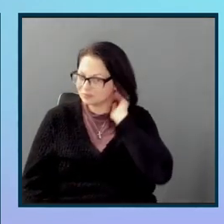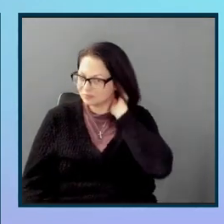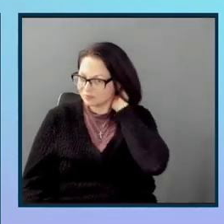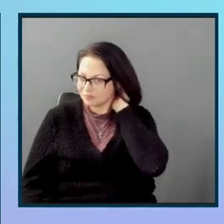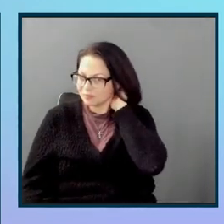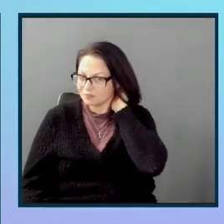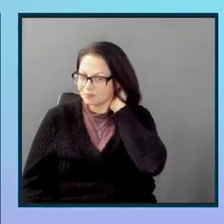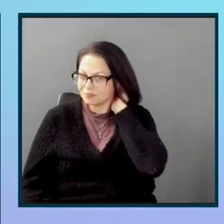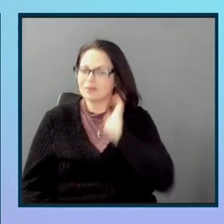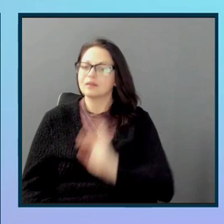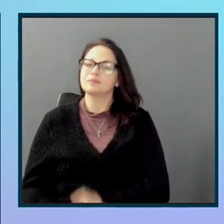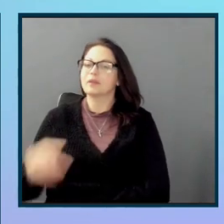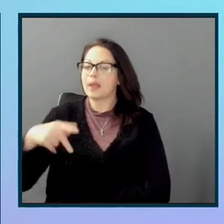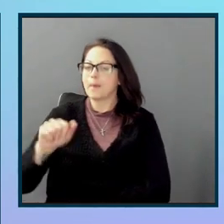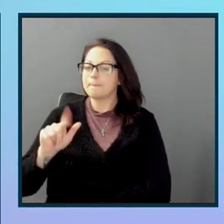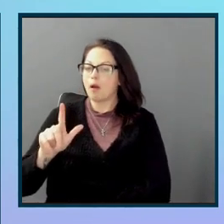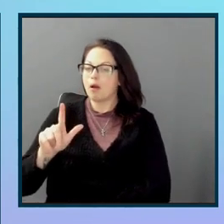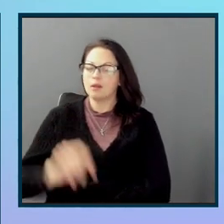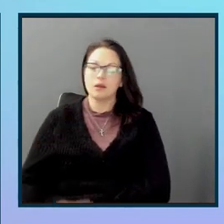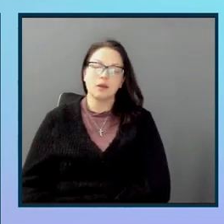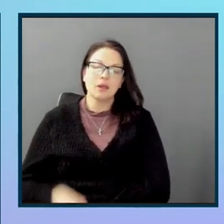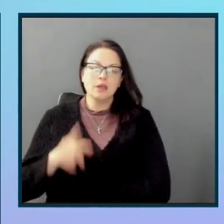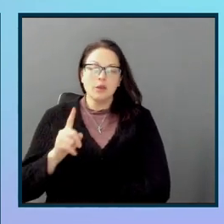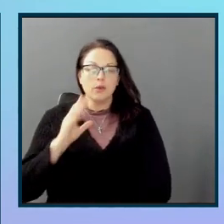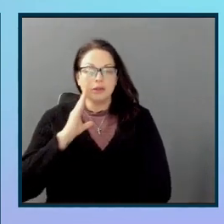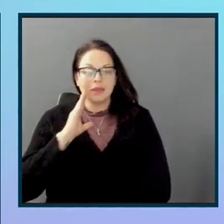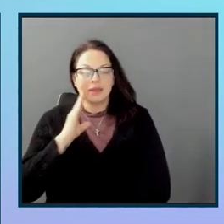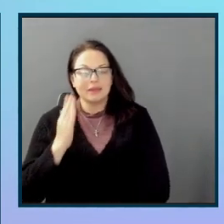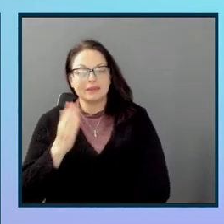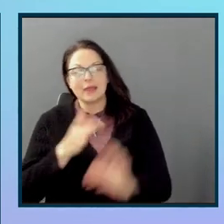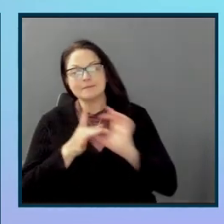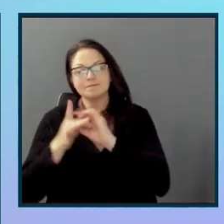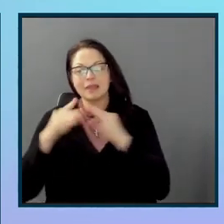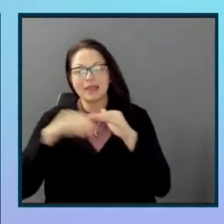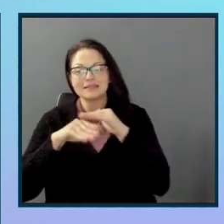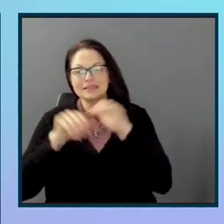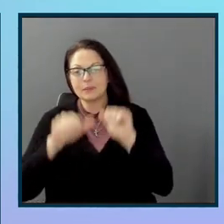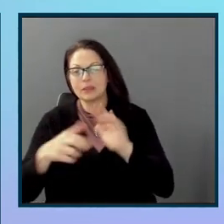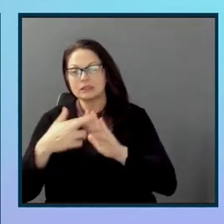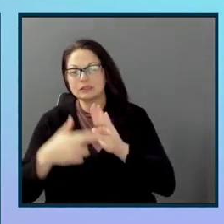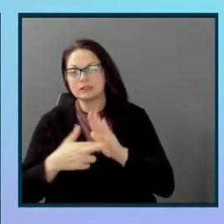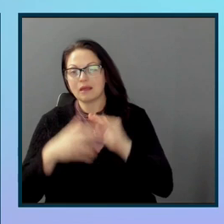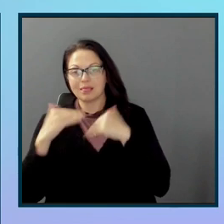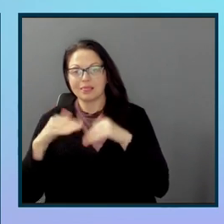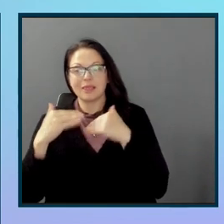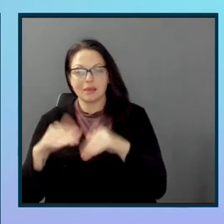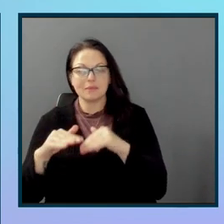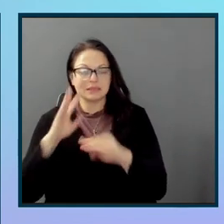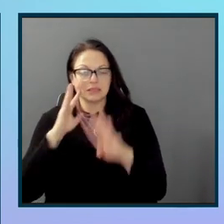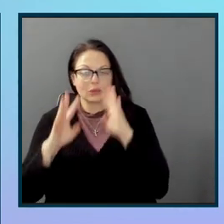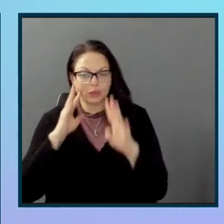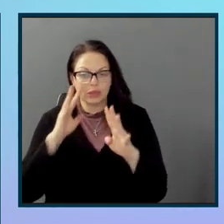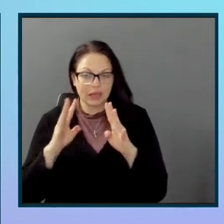Next question we have from Paul. Do you think that adhering to accessibility guidelines limits in any way the creativity